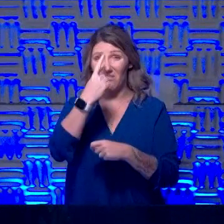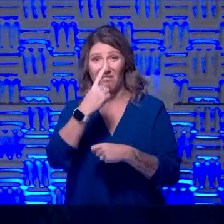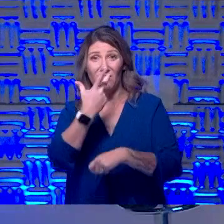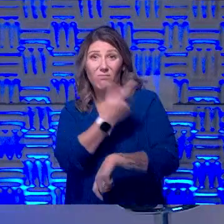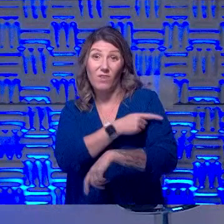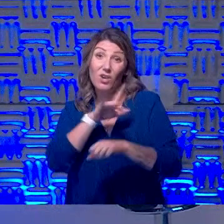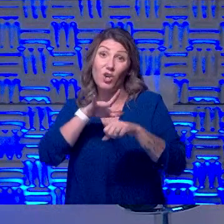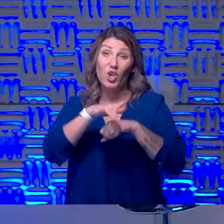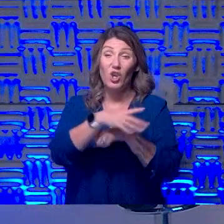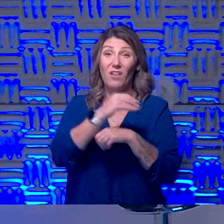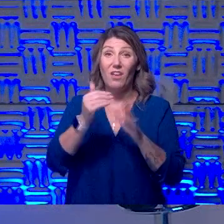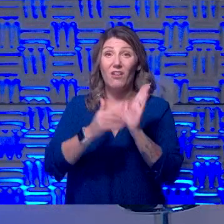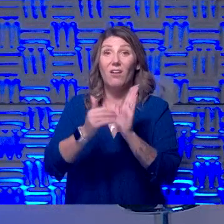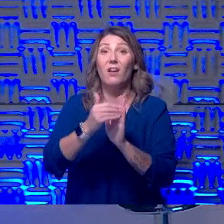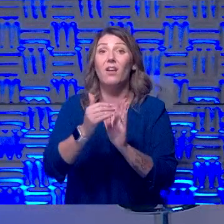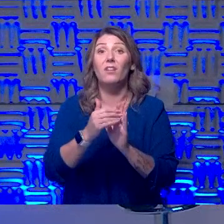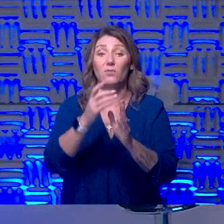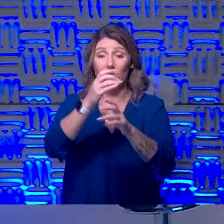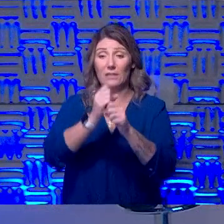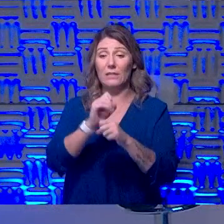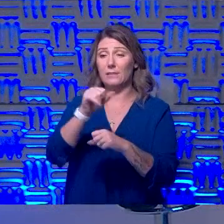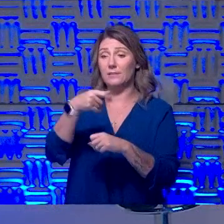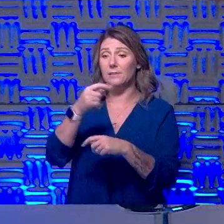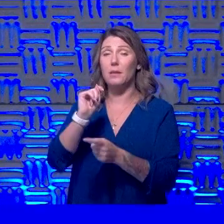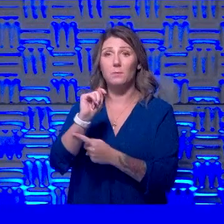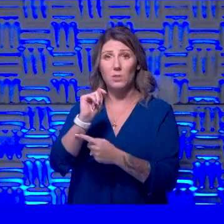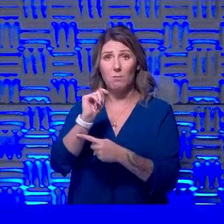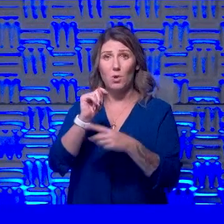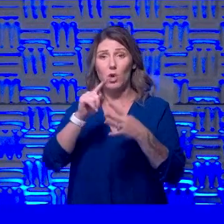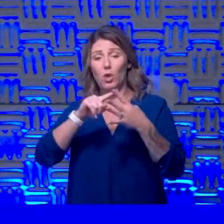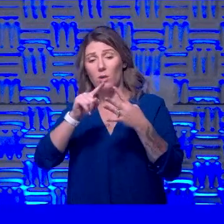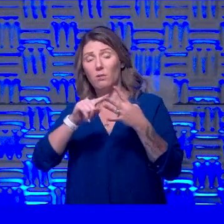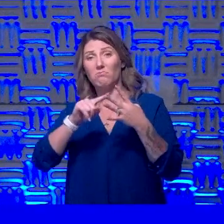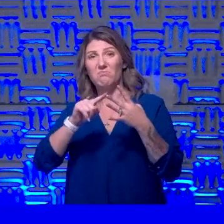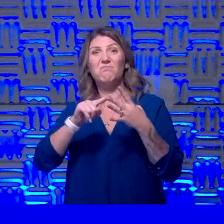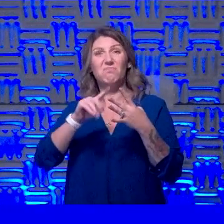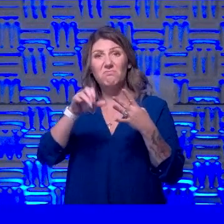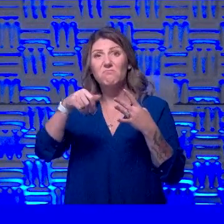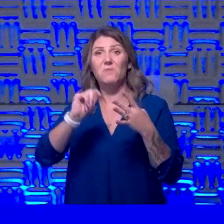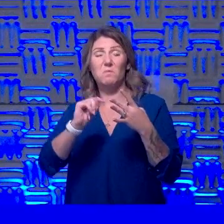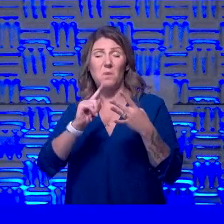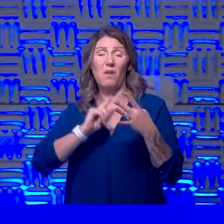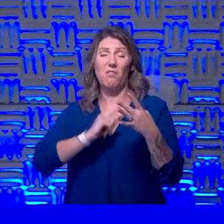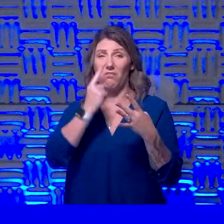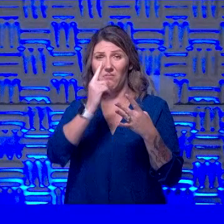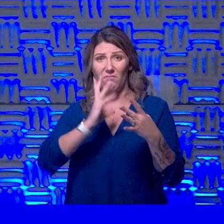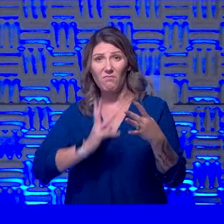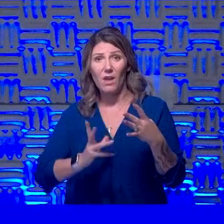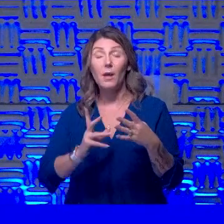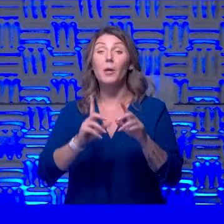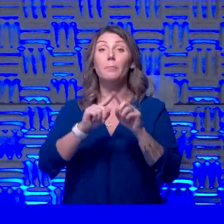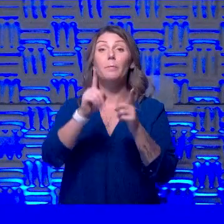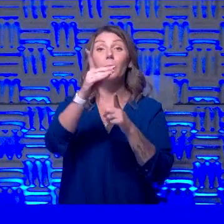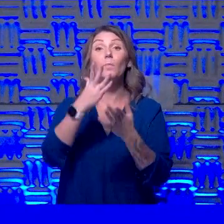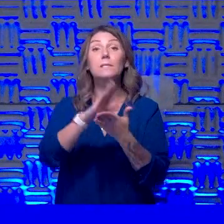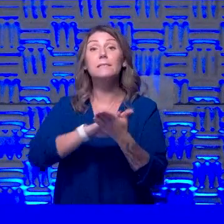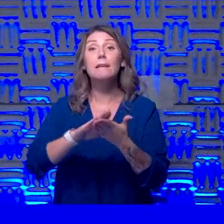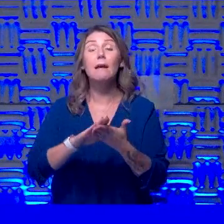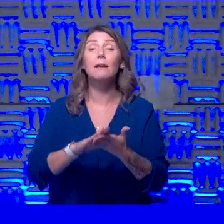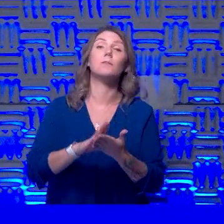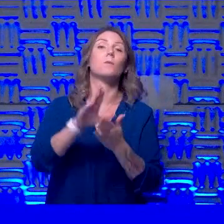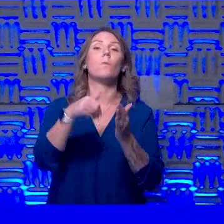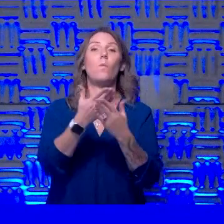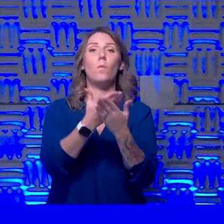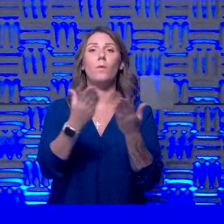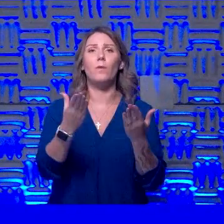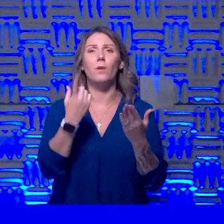think we're getting into September. If you want to push that up to early September, mid-September, that's reasonable as well. I think the nice thing about this whole